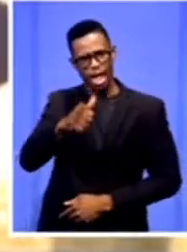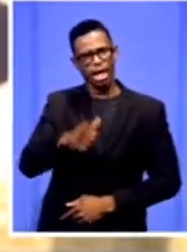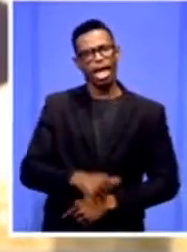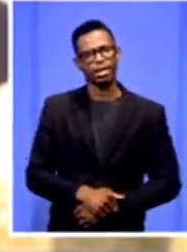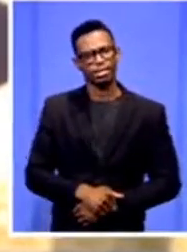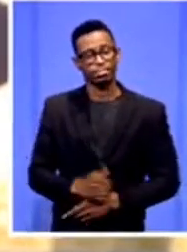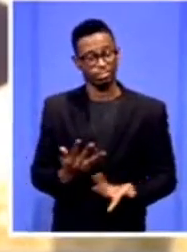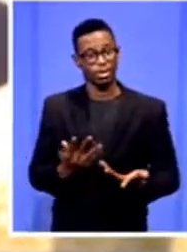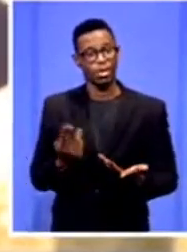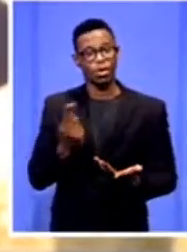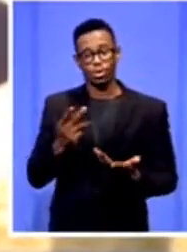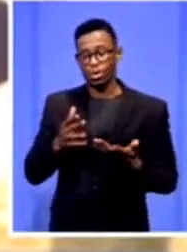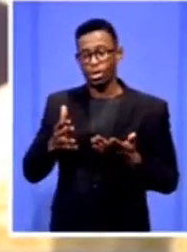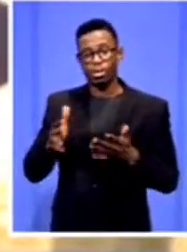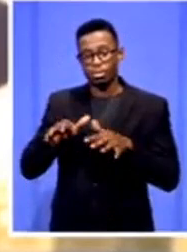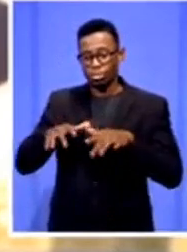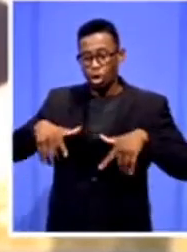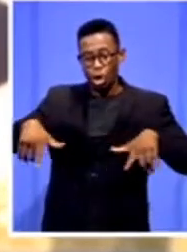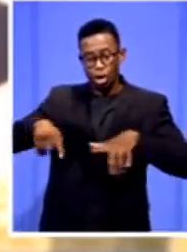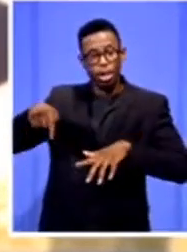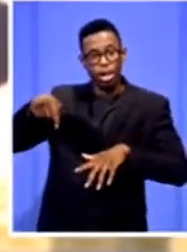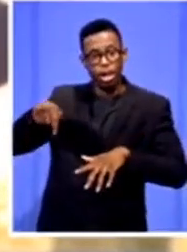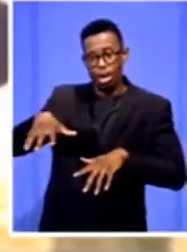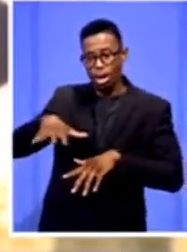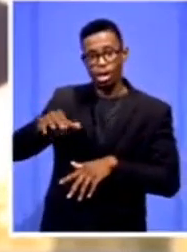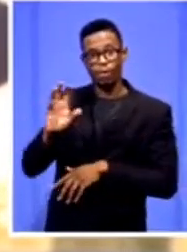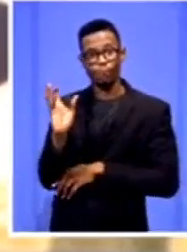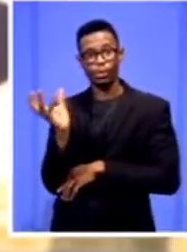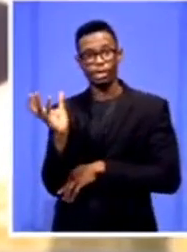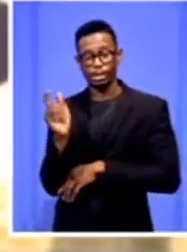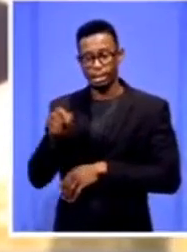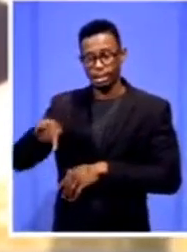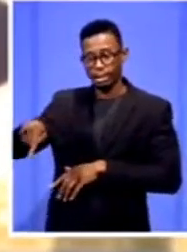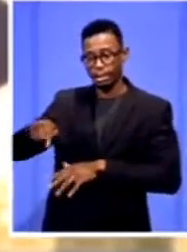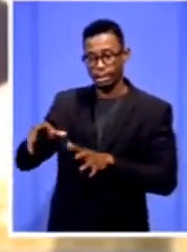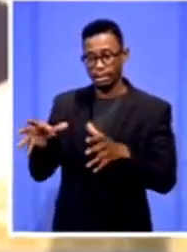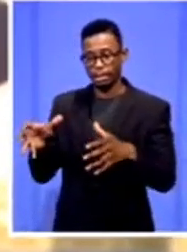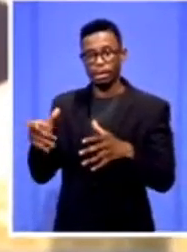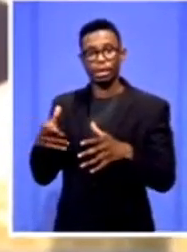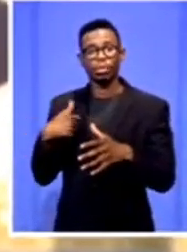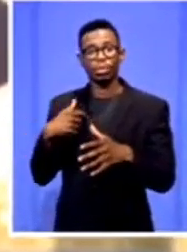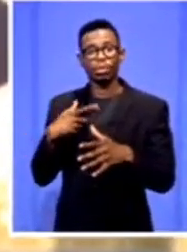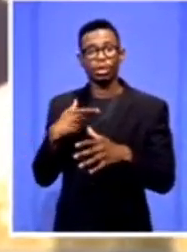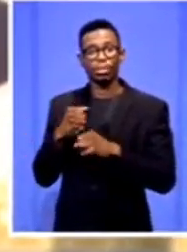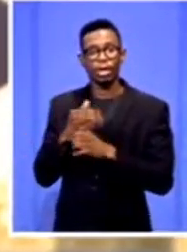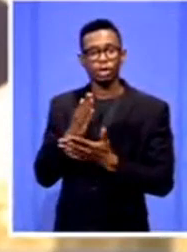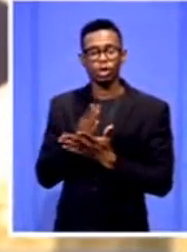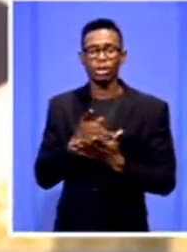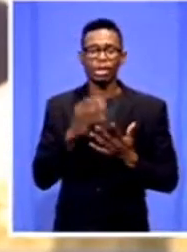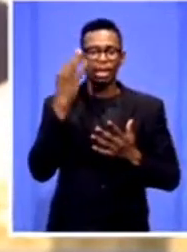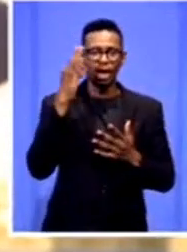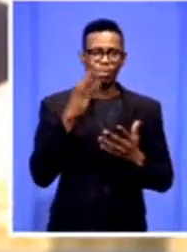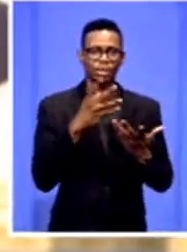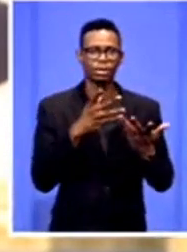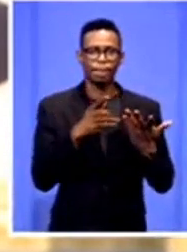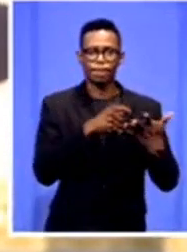a strategy to leverage on government procurement plan. Our initiatives